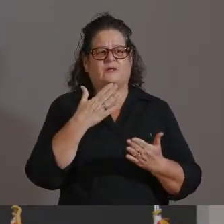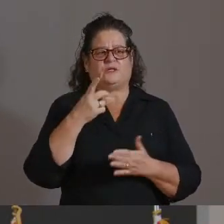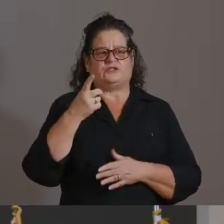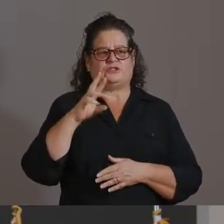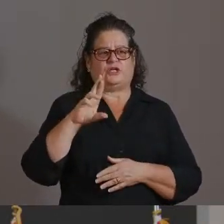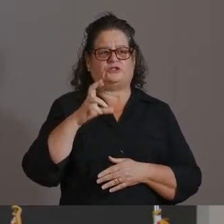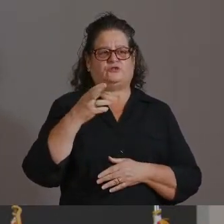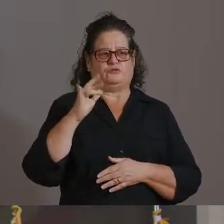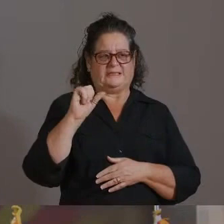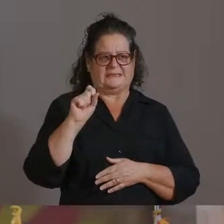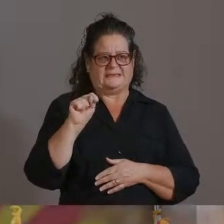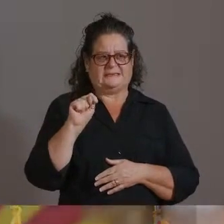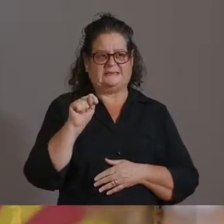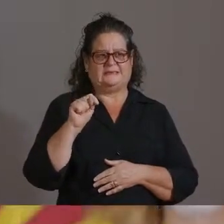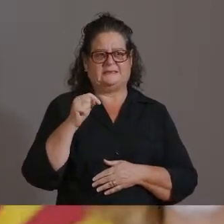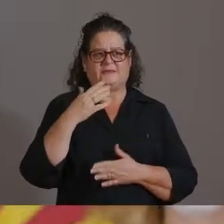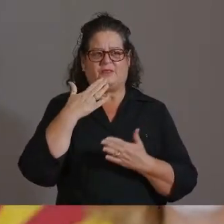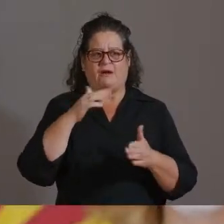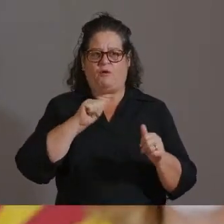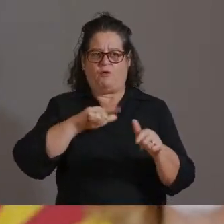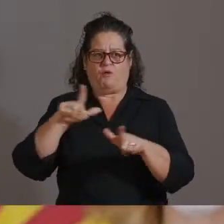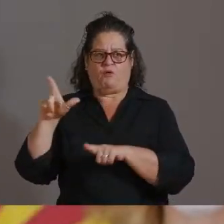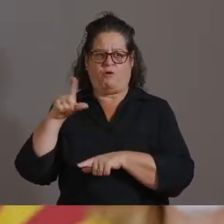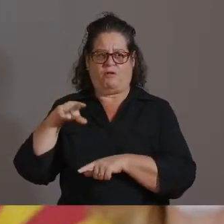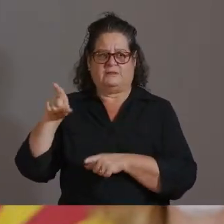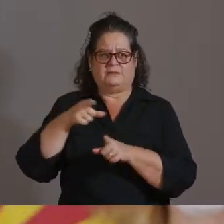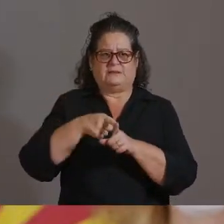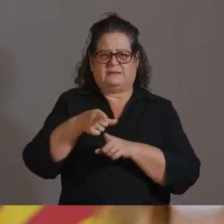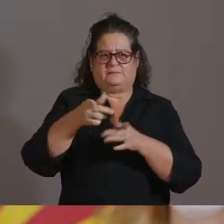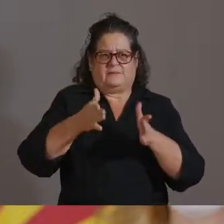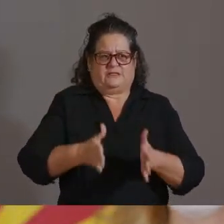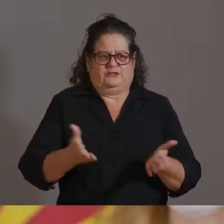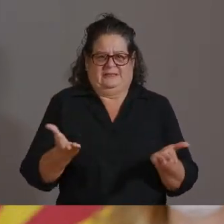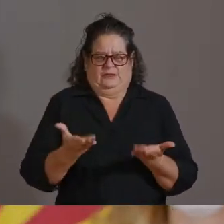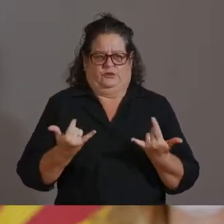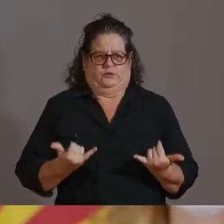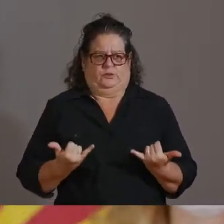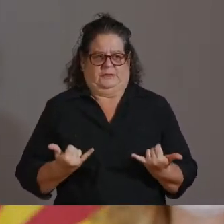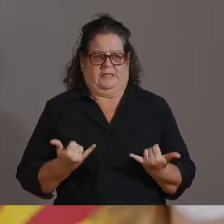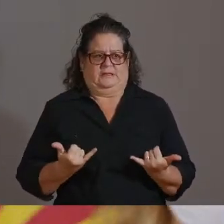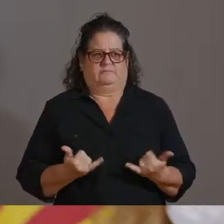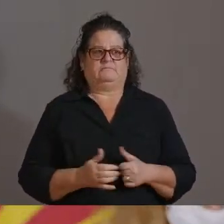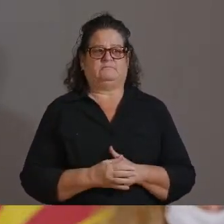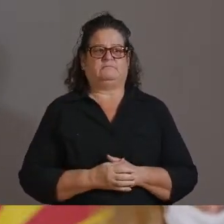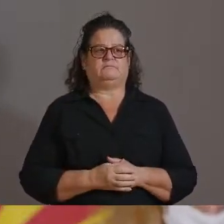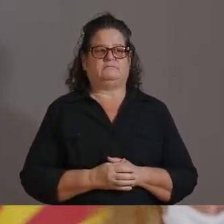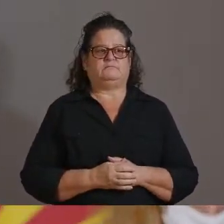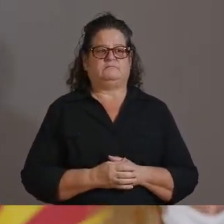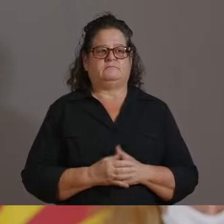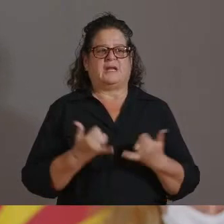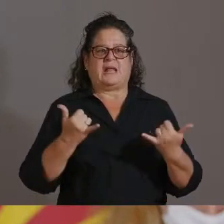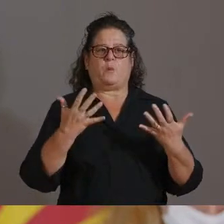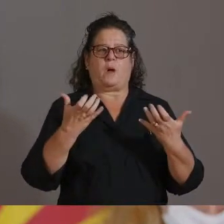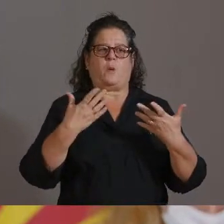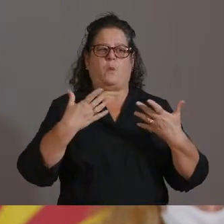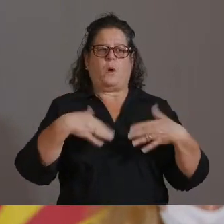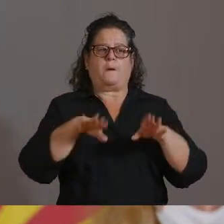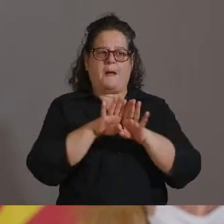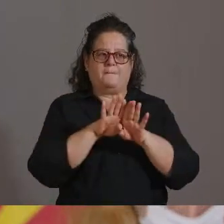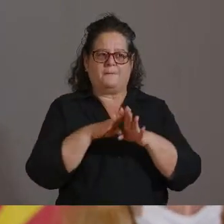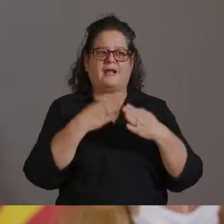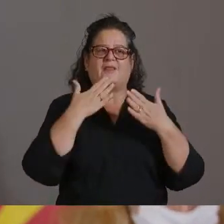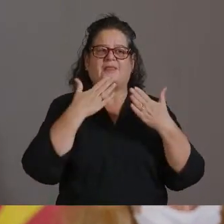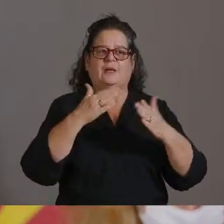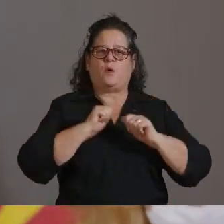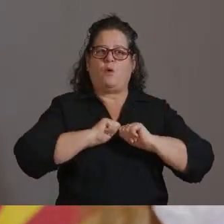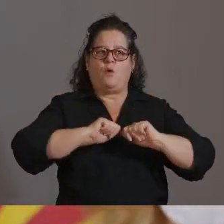matter experts that have joined us today. Let me close by once again saying thank you to every Arizonan for doing your part